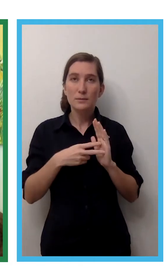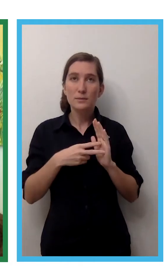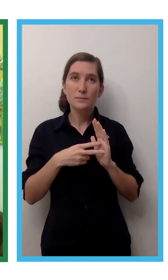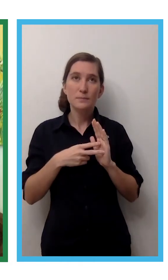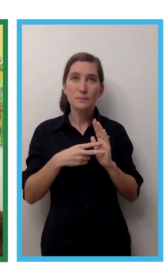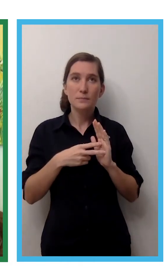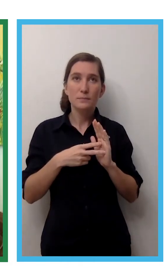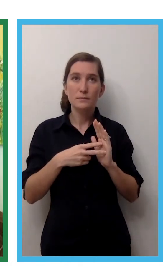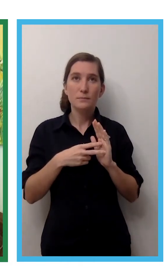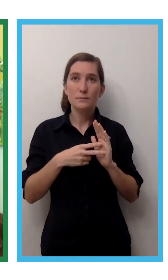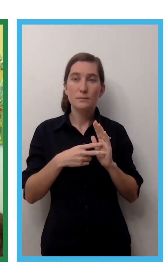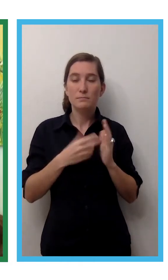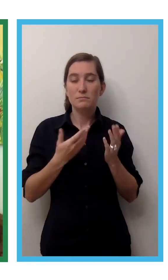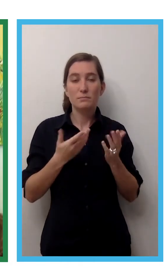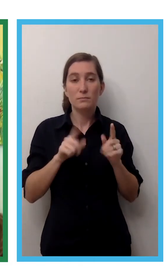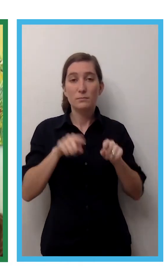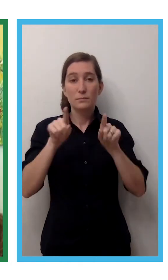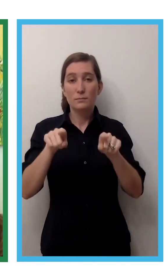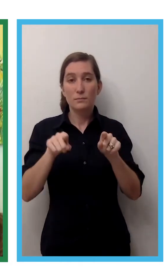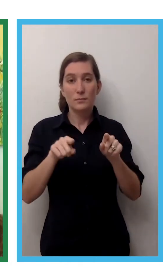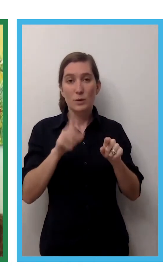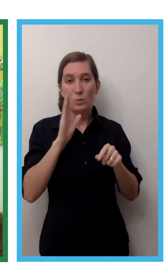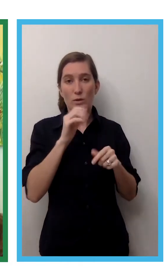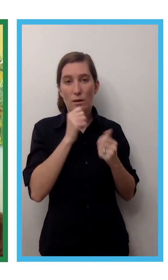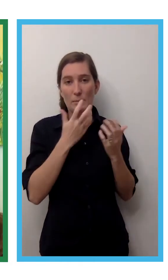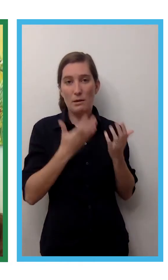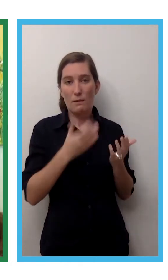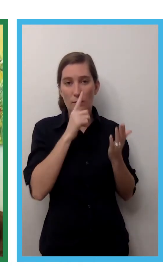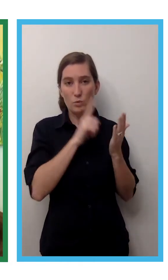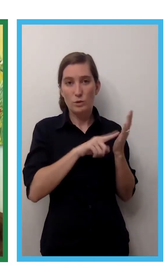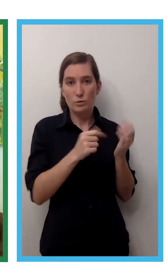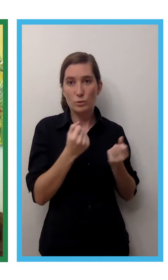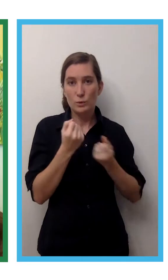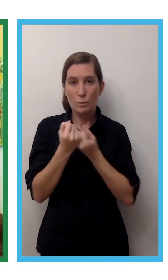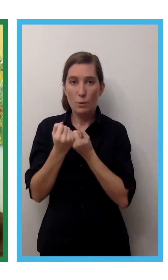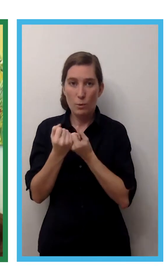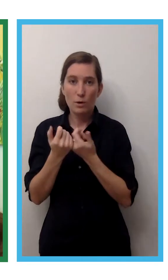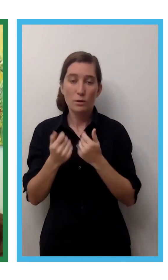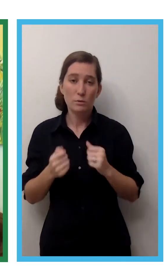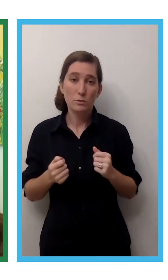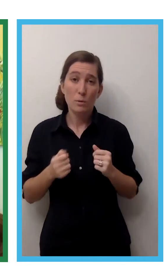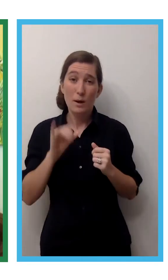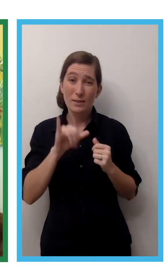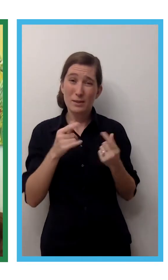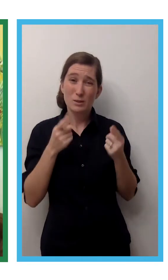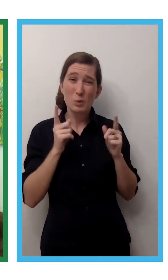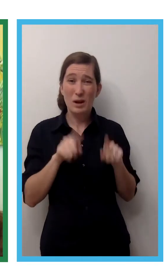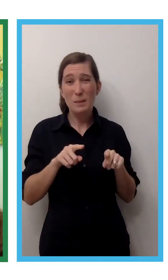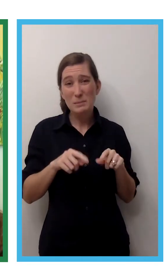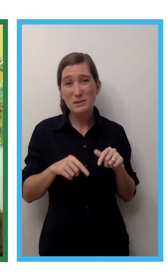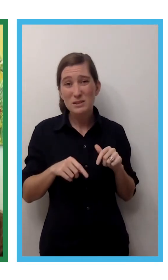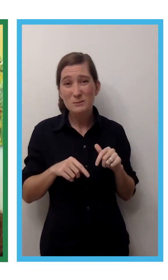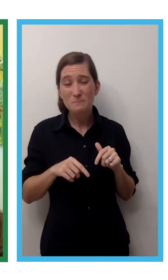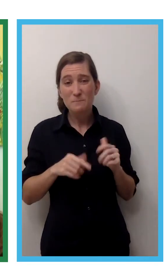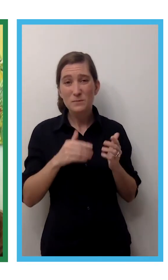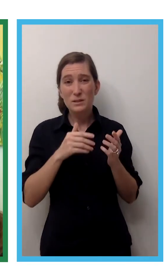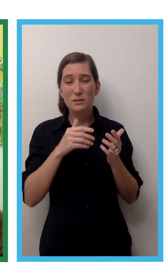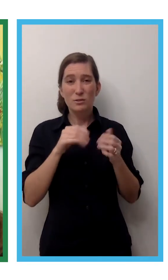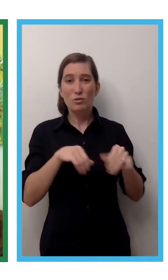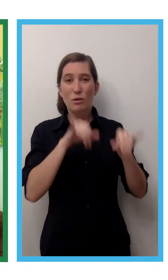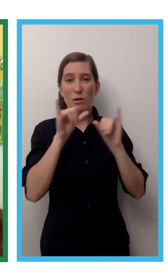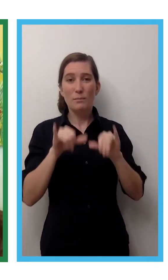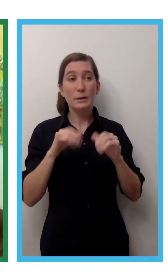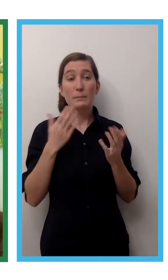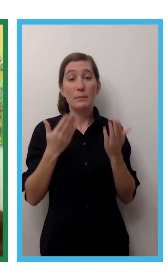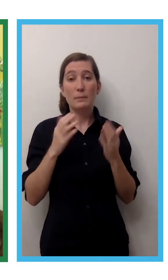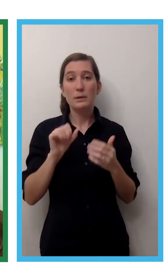to support it. And I think that's what happens in a lot of cases with some of the supplier diversity stuff. Either people aren't thinking about it, or in